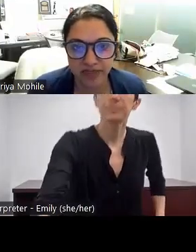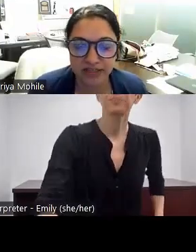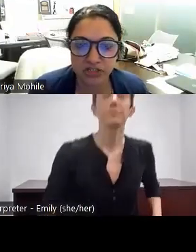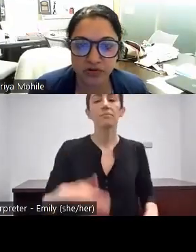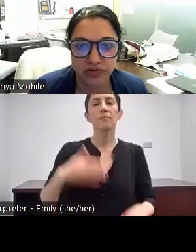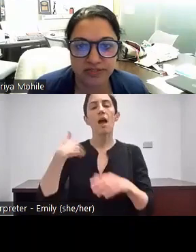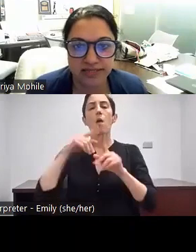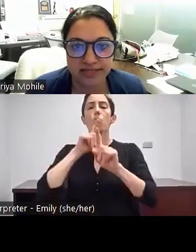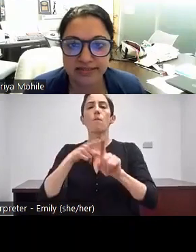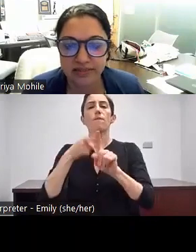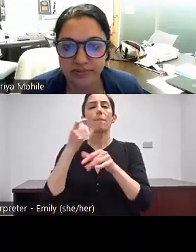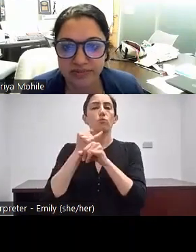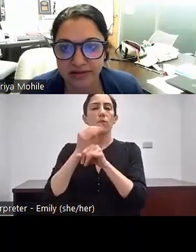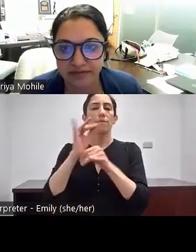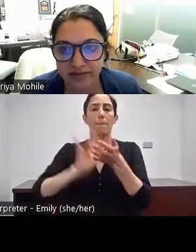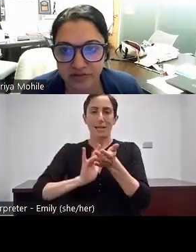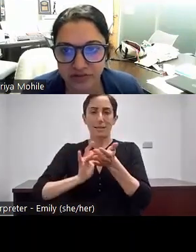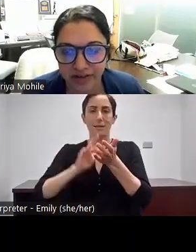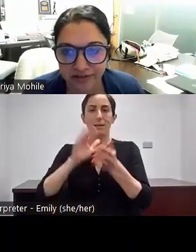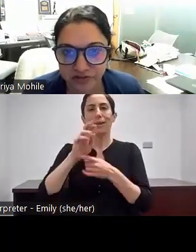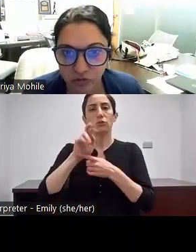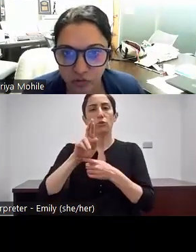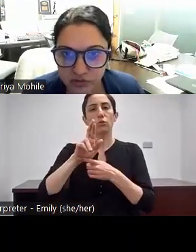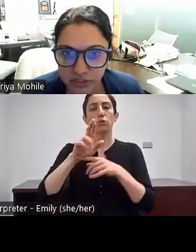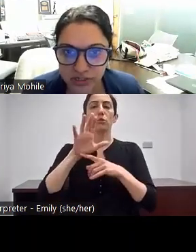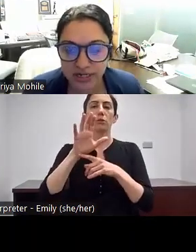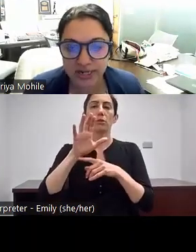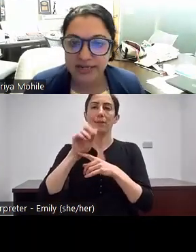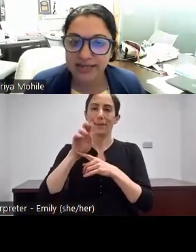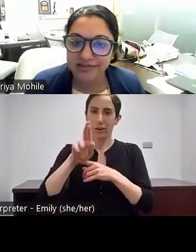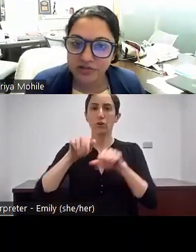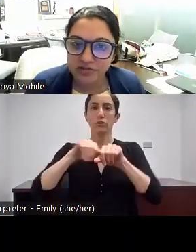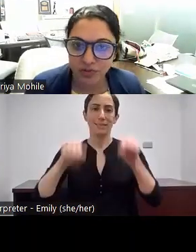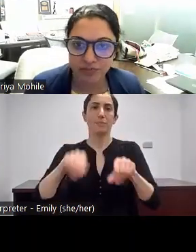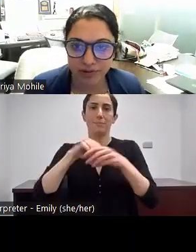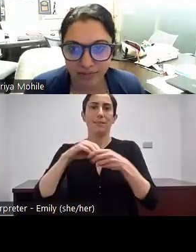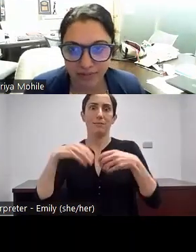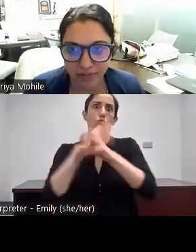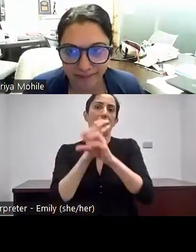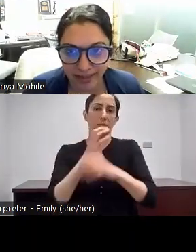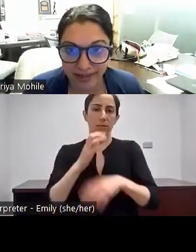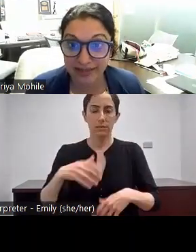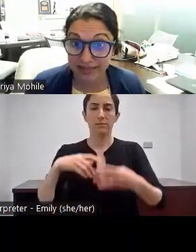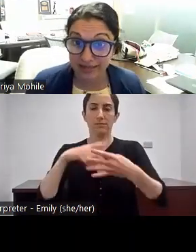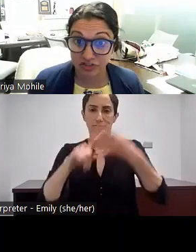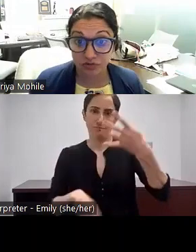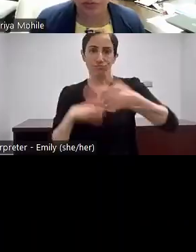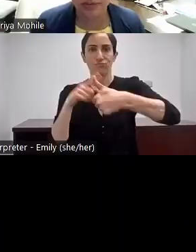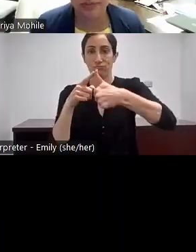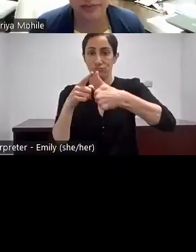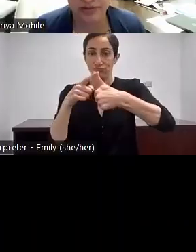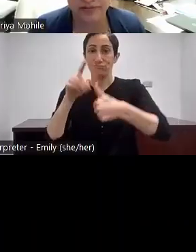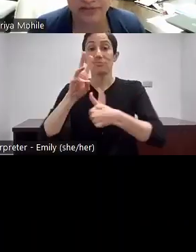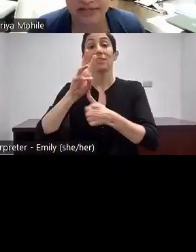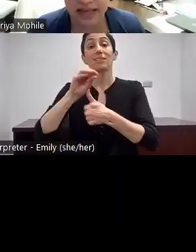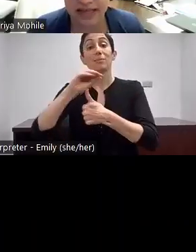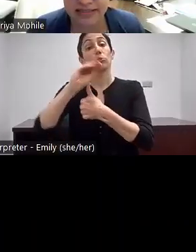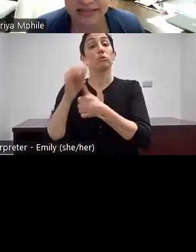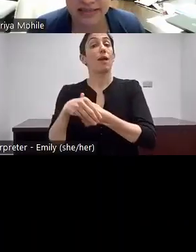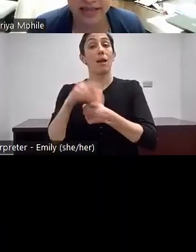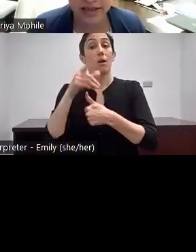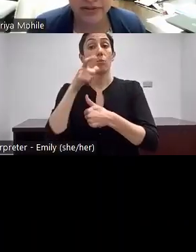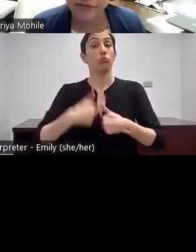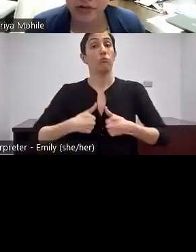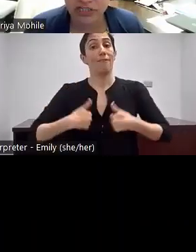And what they showed was that 60% of cancer survivors are older. Cancer is one problem among many, as I've shown with some of the previous